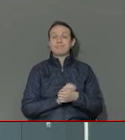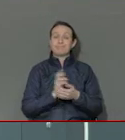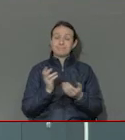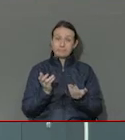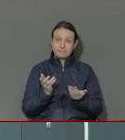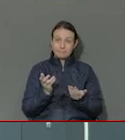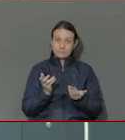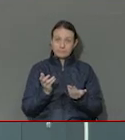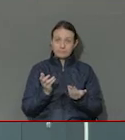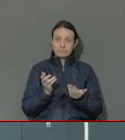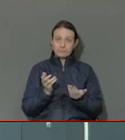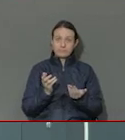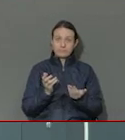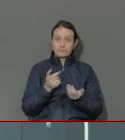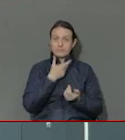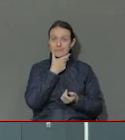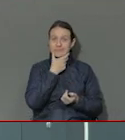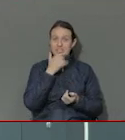So the jaws